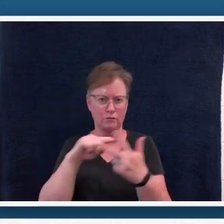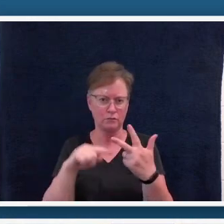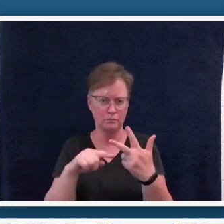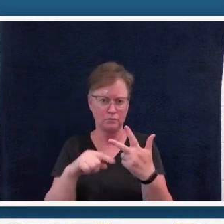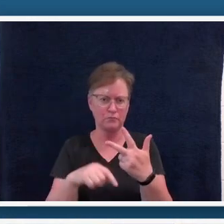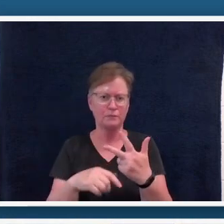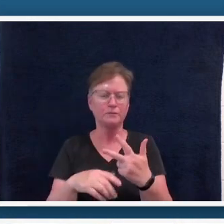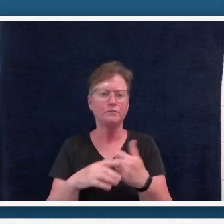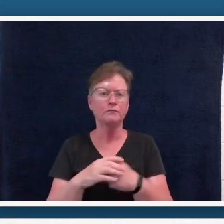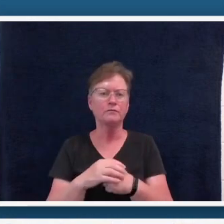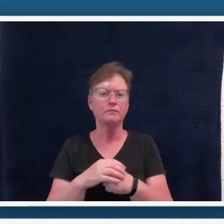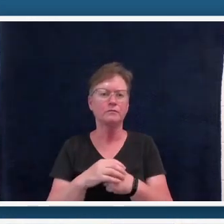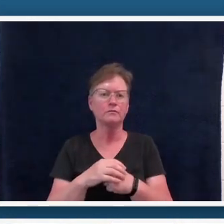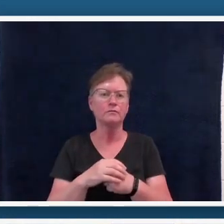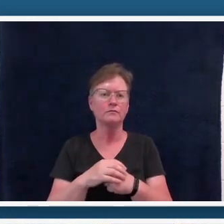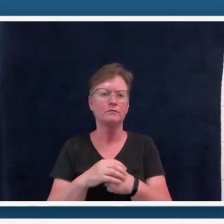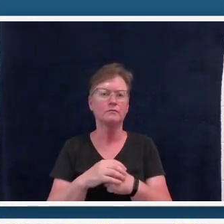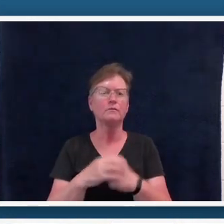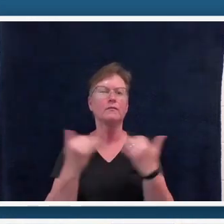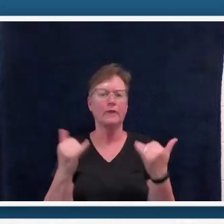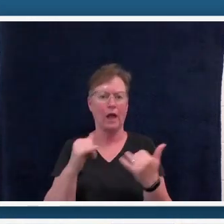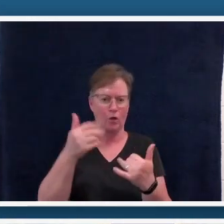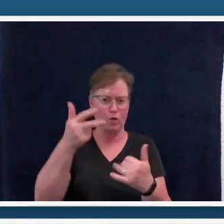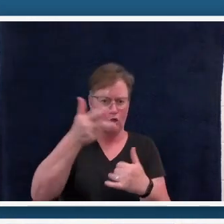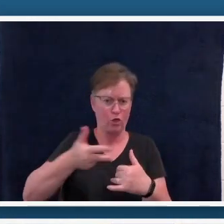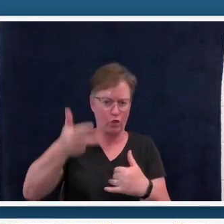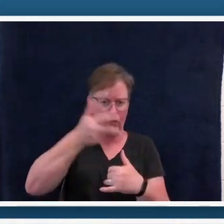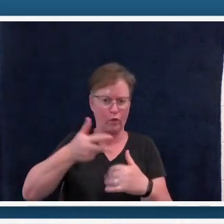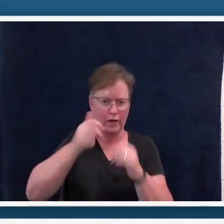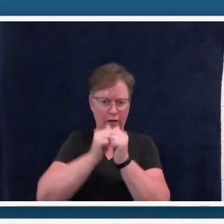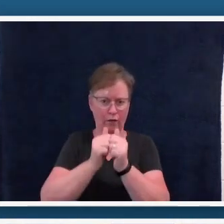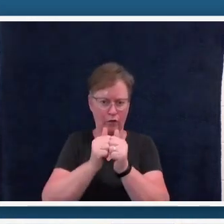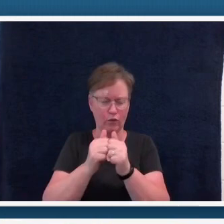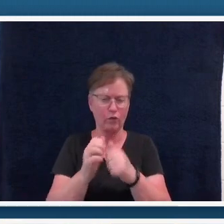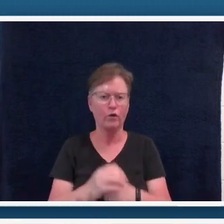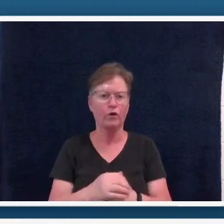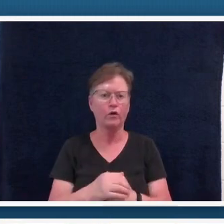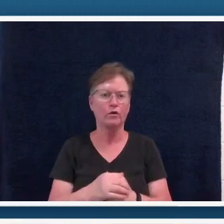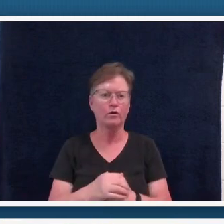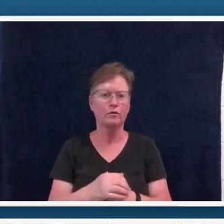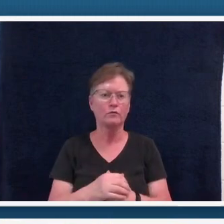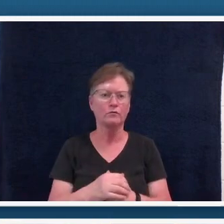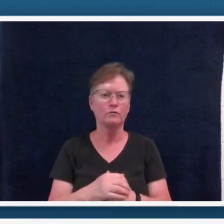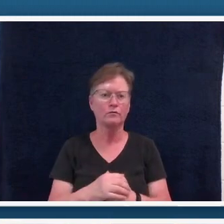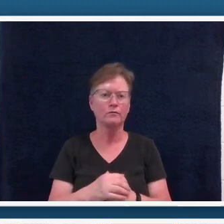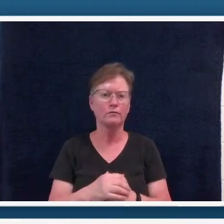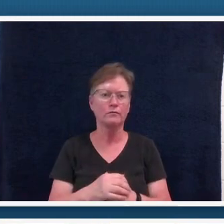And then on the next slide, you can see the 3 of these slides together.